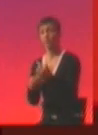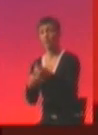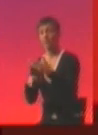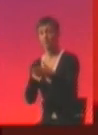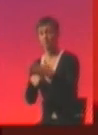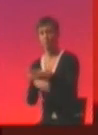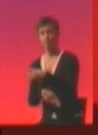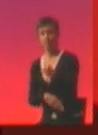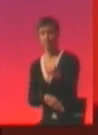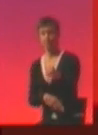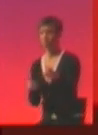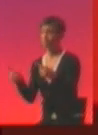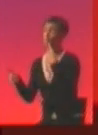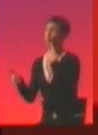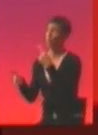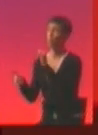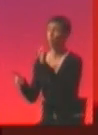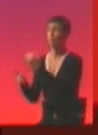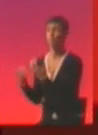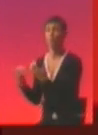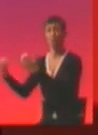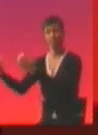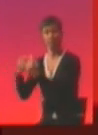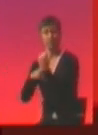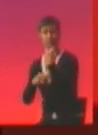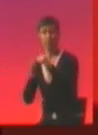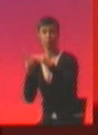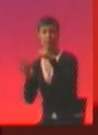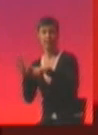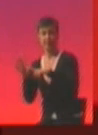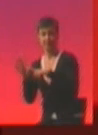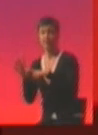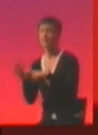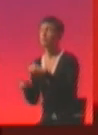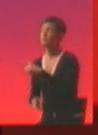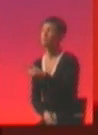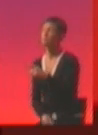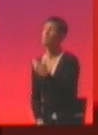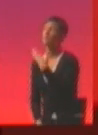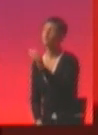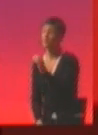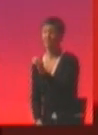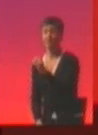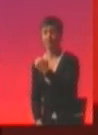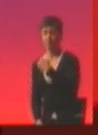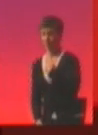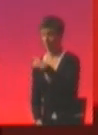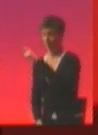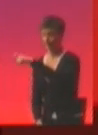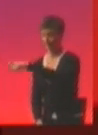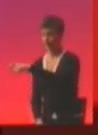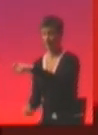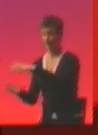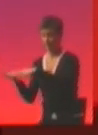unemployed. As he told party members, Tory party members in July, 50 of our candidates, MPs